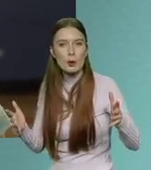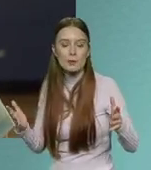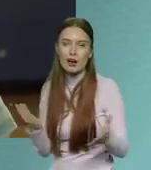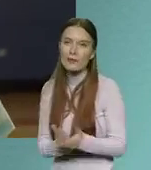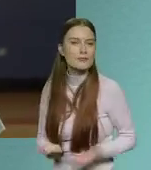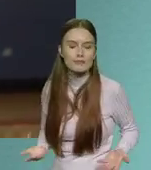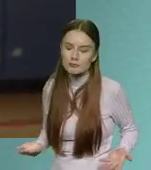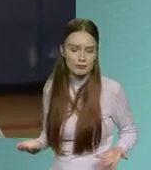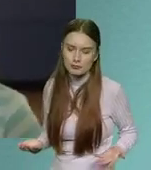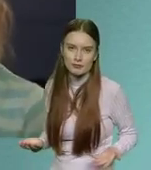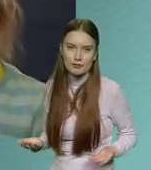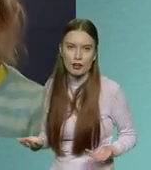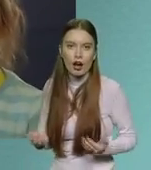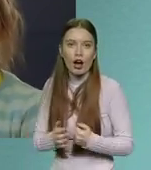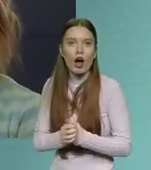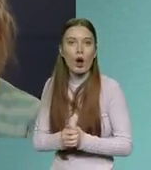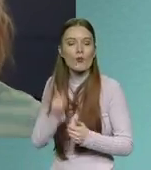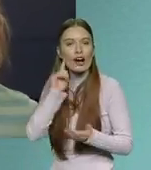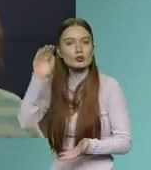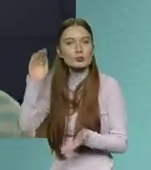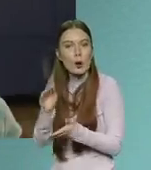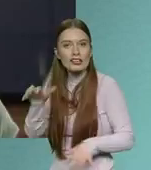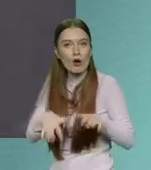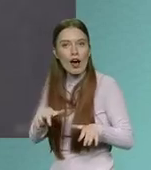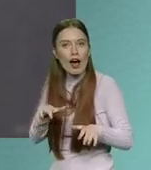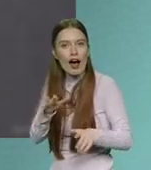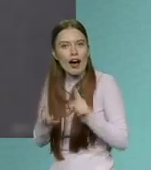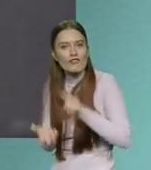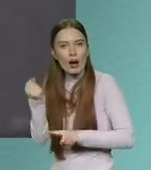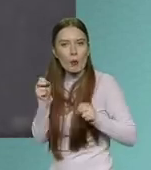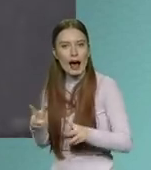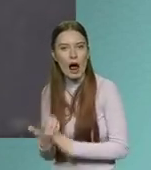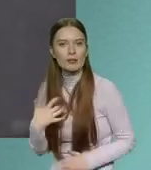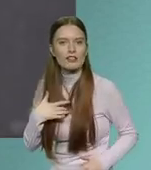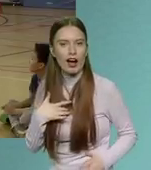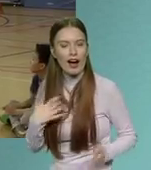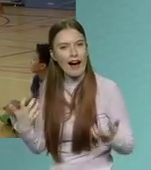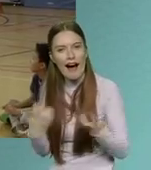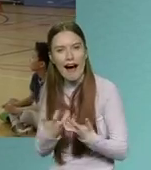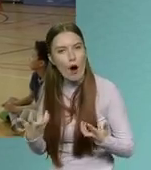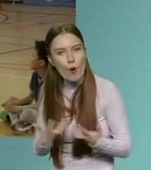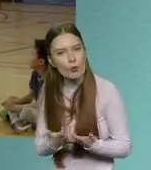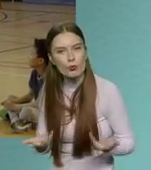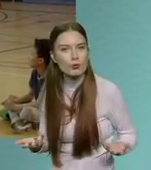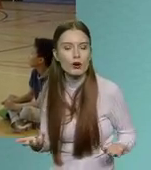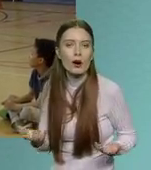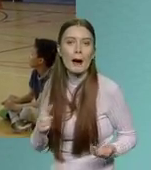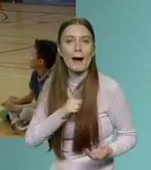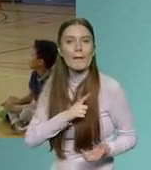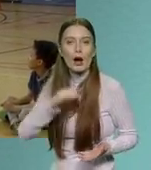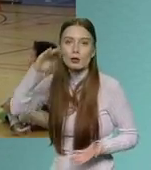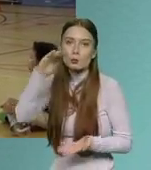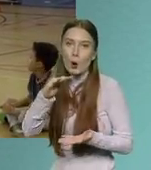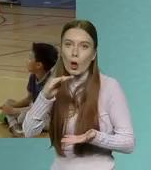weren't. There were some really small ones that figured out ways to survive. How is this helpful? Because size does